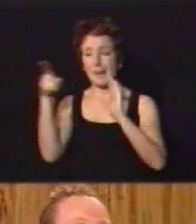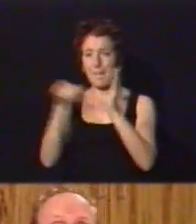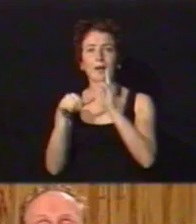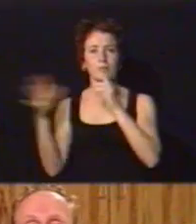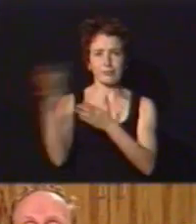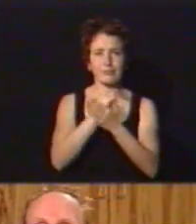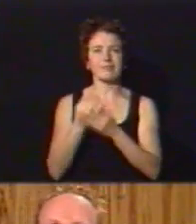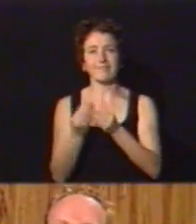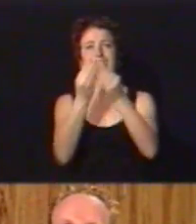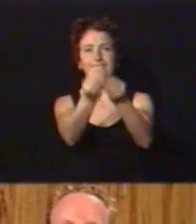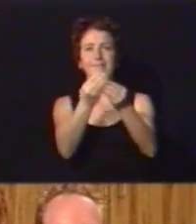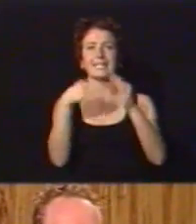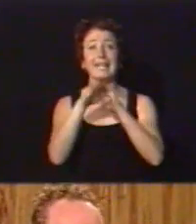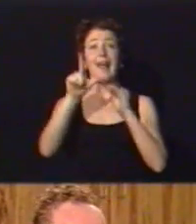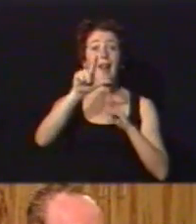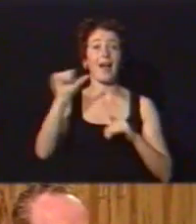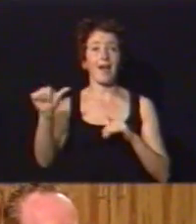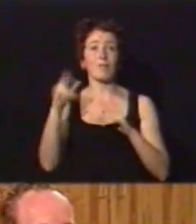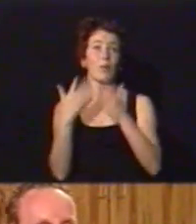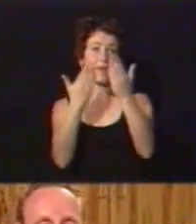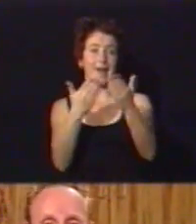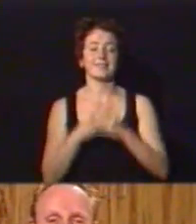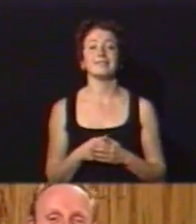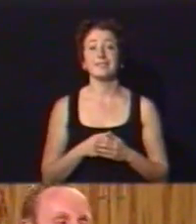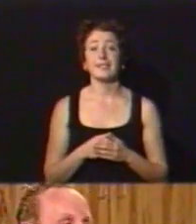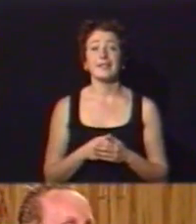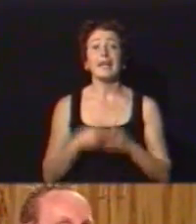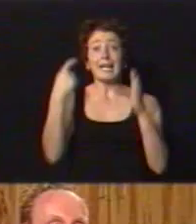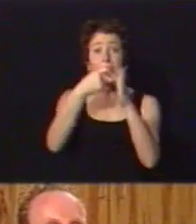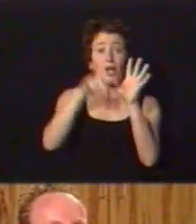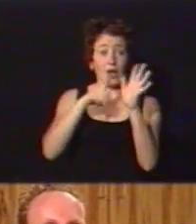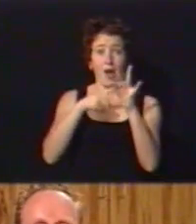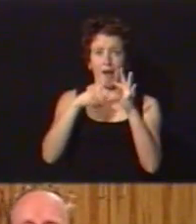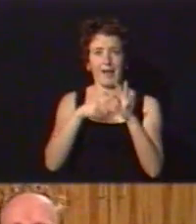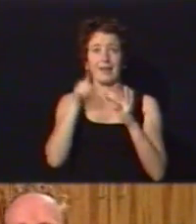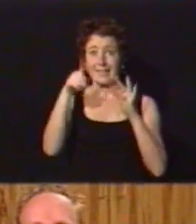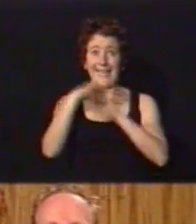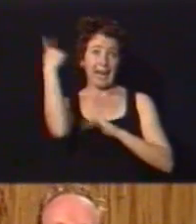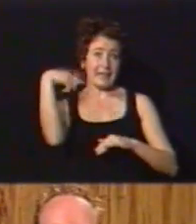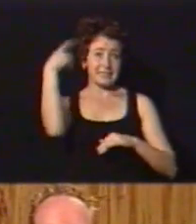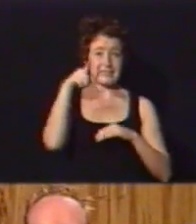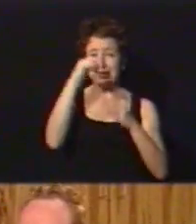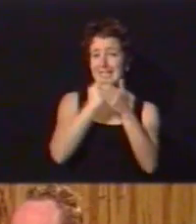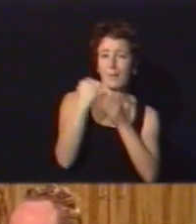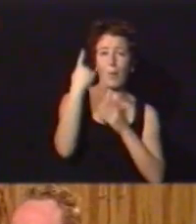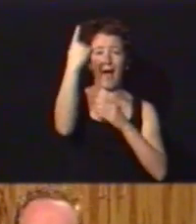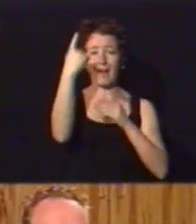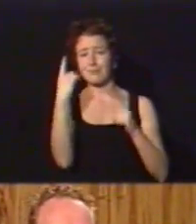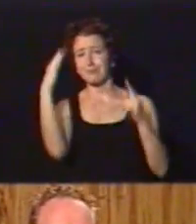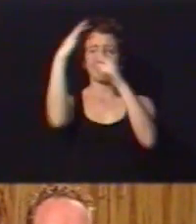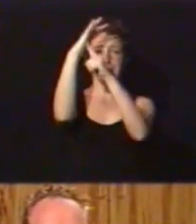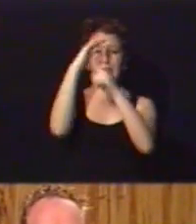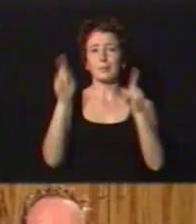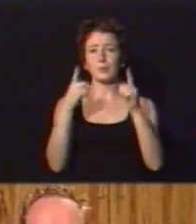wouldn't And it? London. She did go to London. She's actually become... She beat Posh. It's the most successful single in London this year, only being beaten